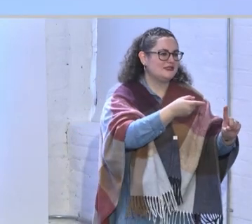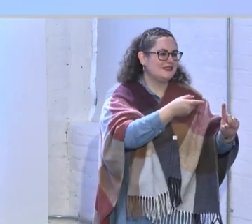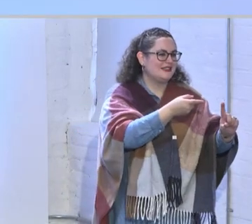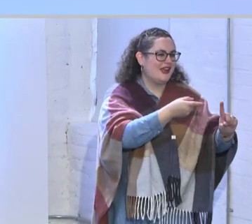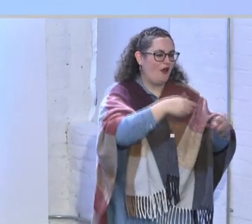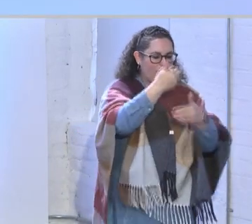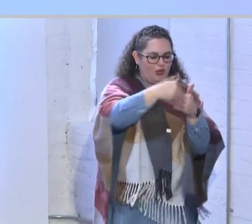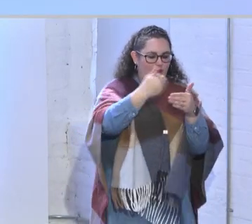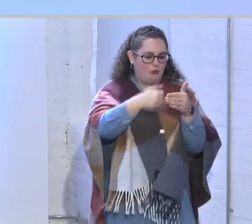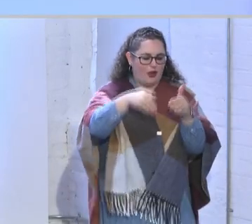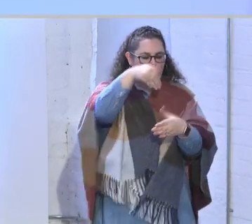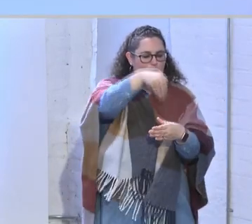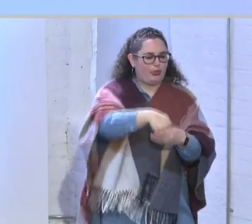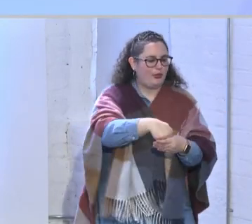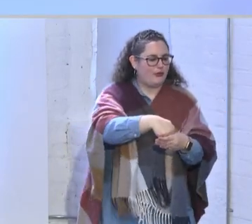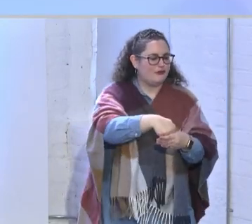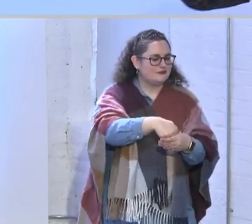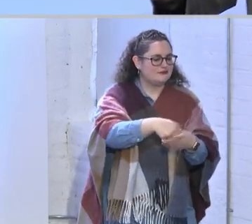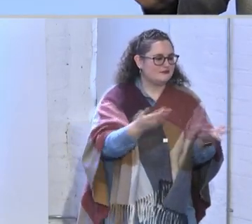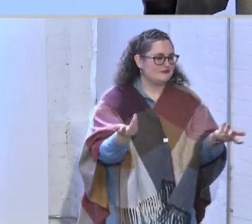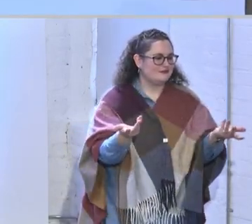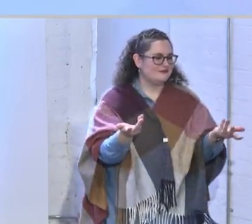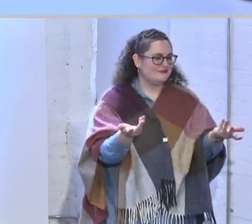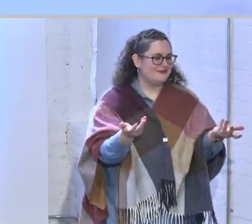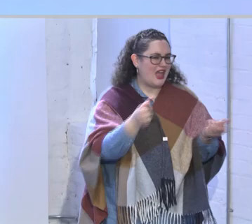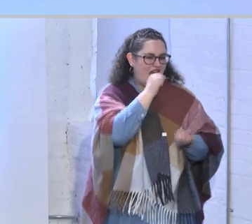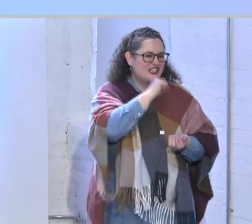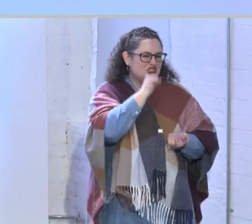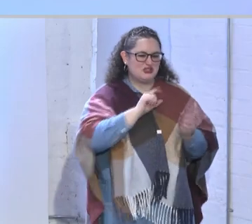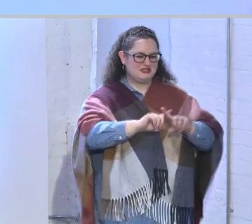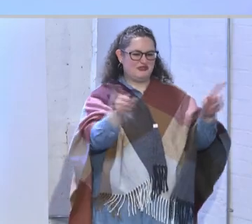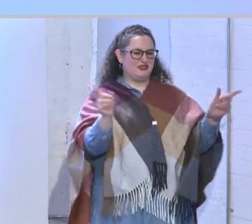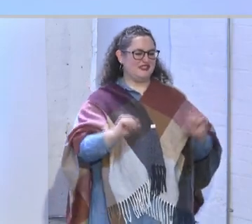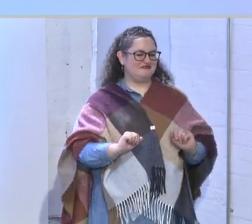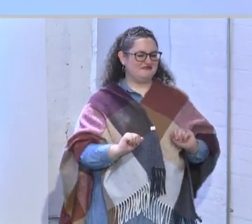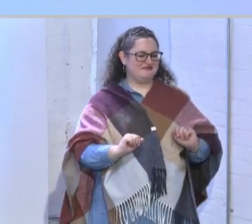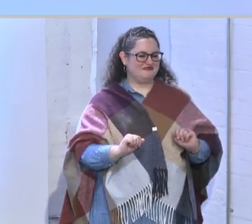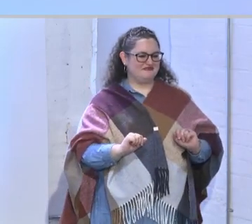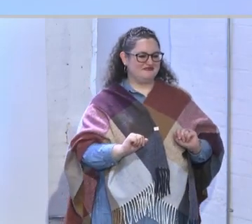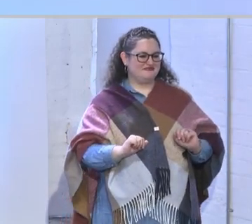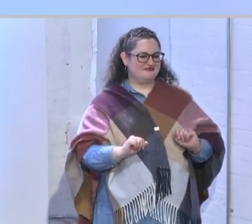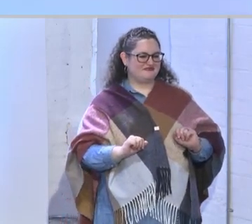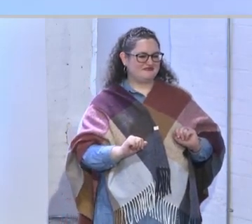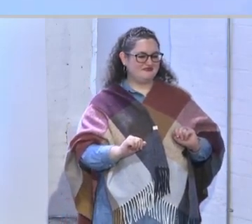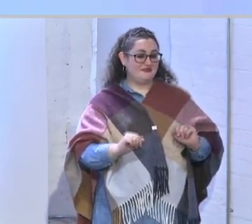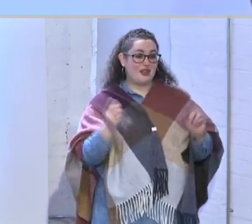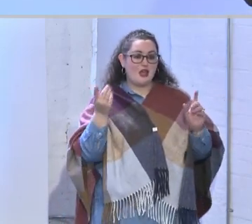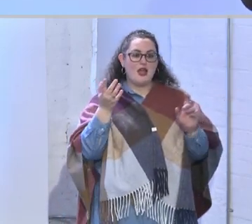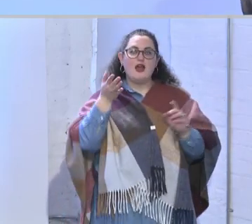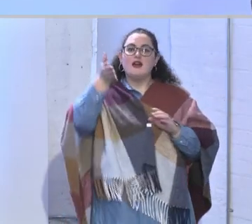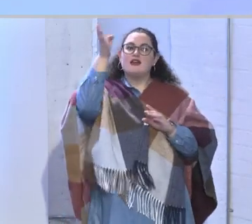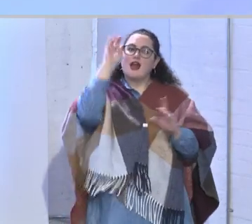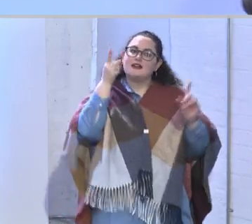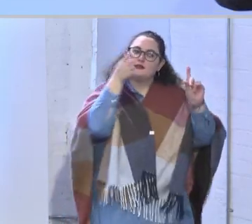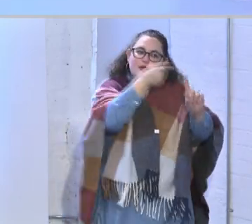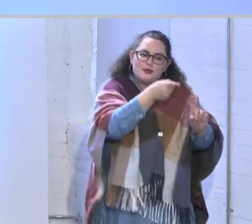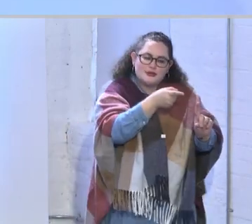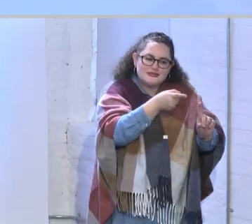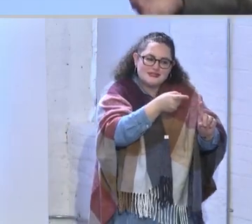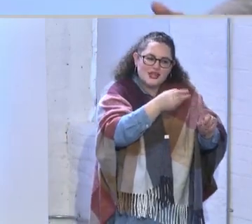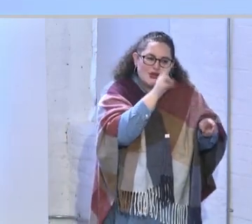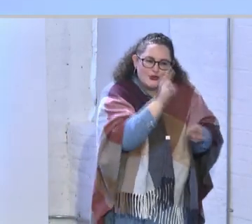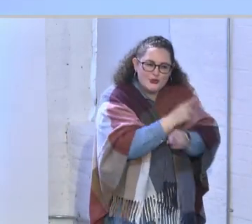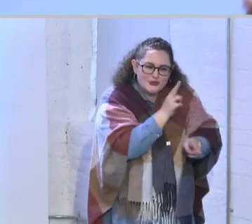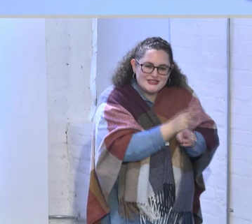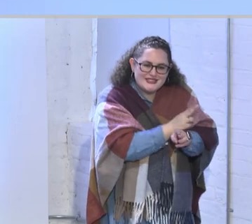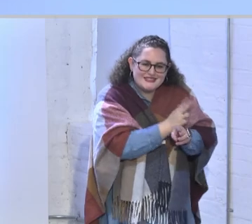toaster. So God designed us, and he designed the family, and he said, now here's the purpose. And if you use it this way, it's really